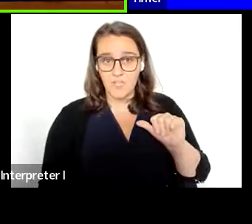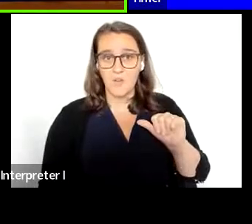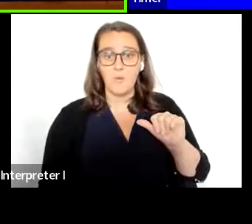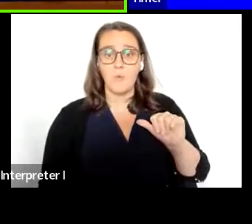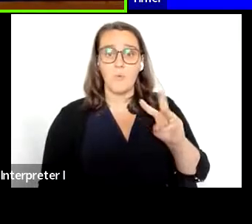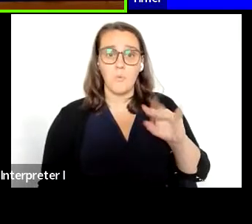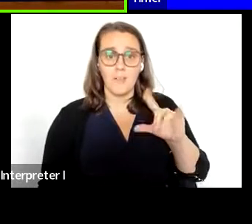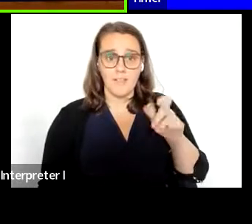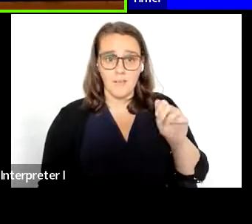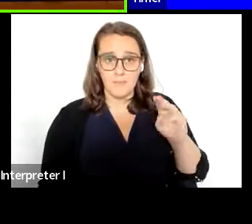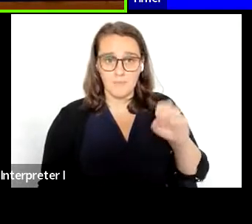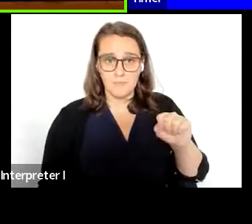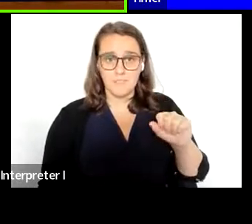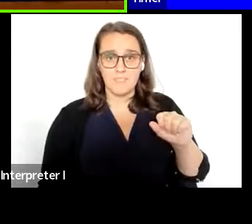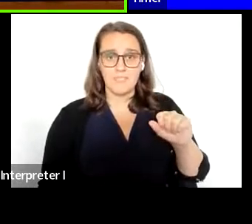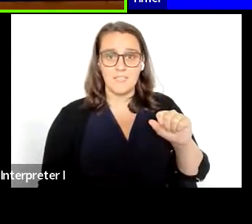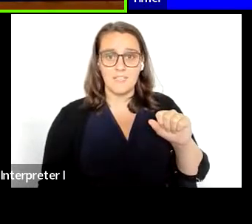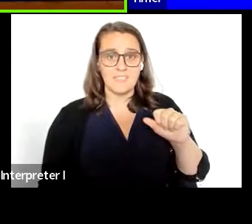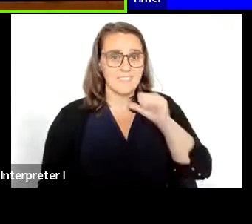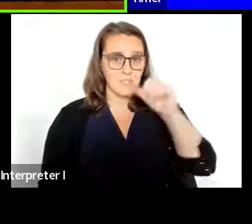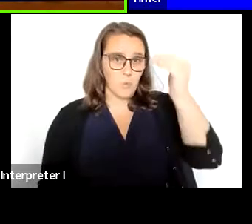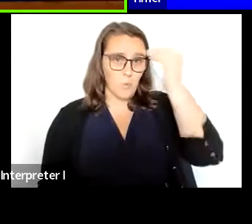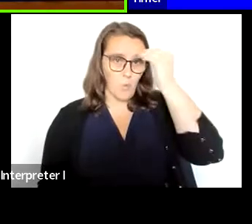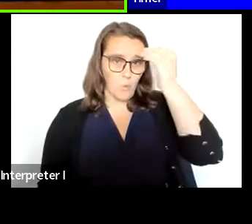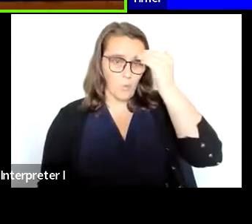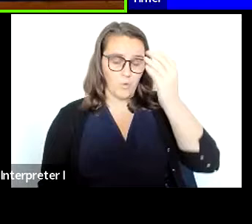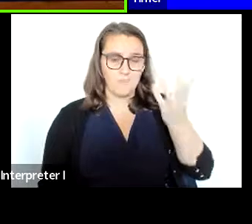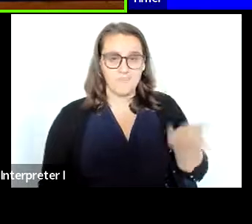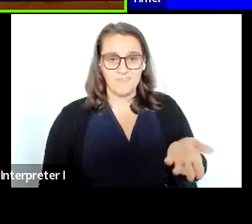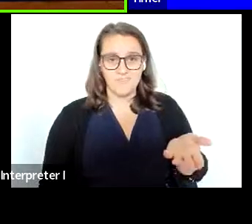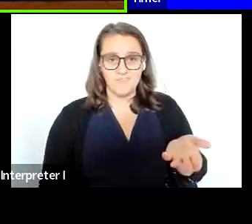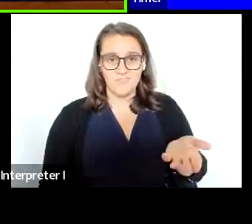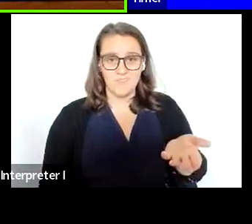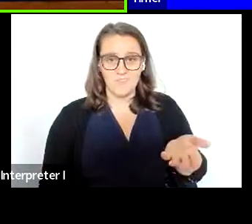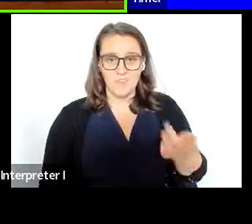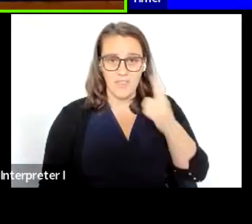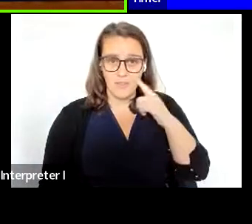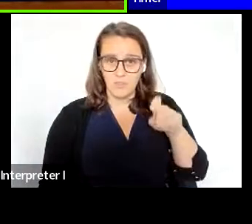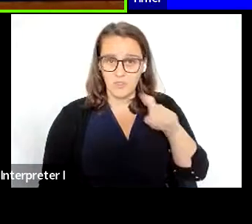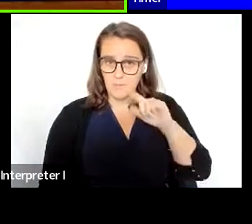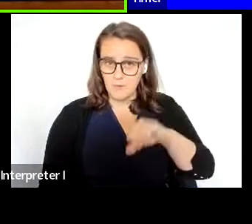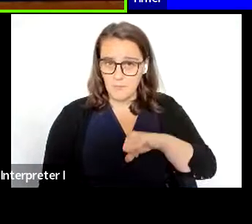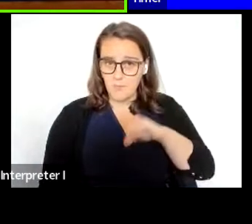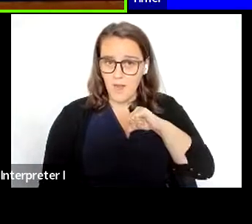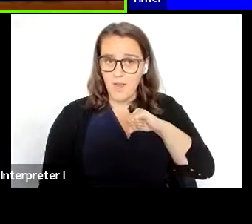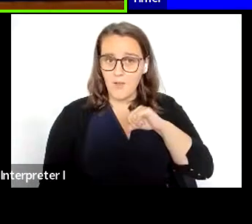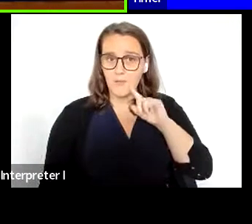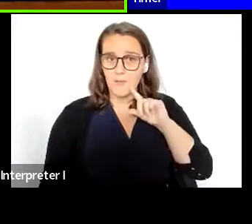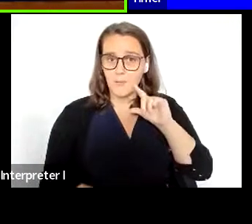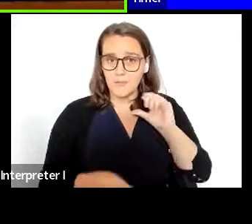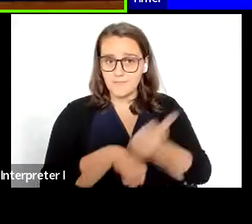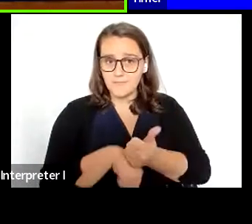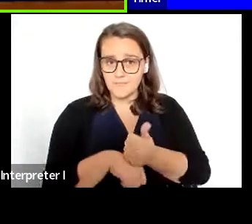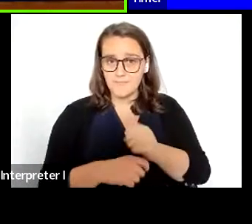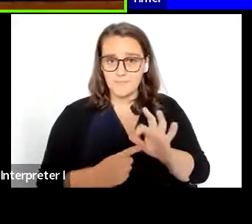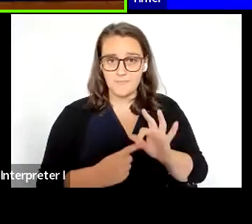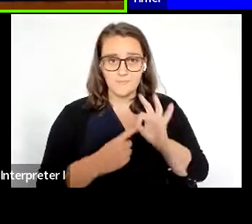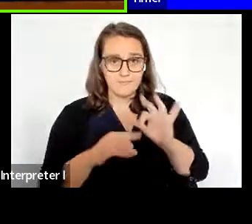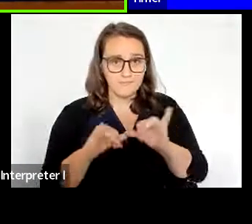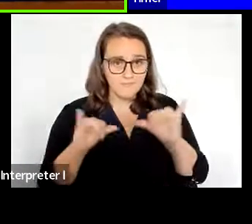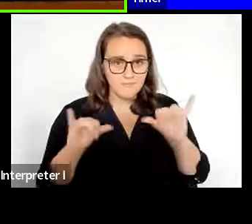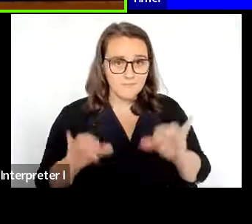of Columbia is just not familiar with. So I think we should be really proud that we're creating this special system and